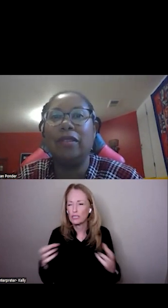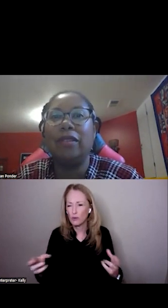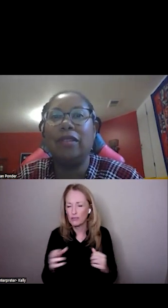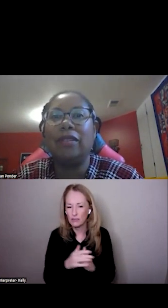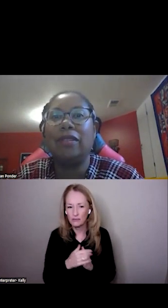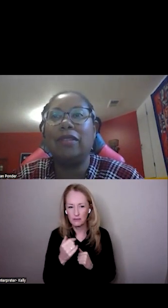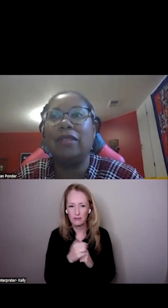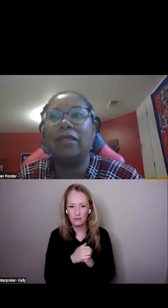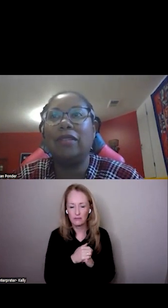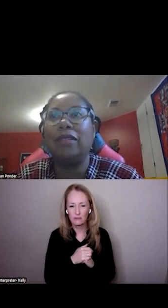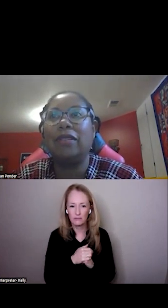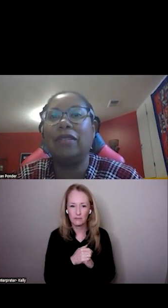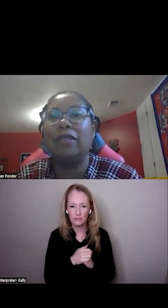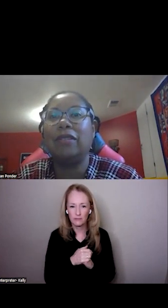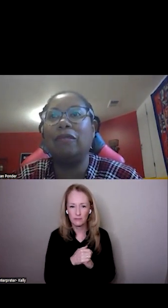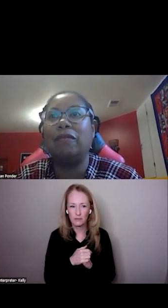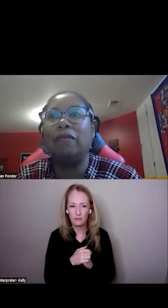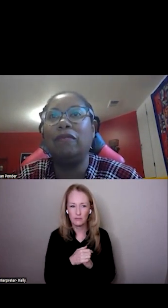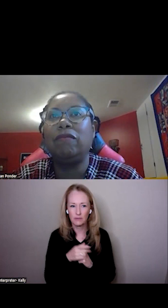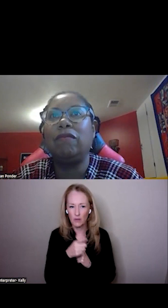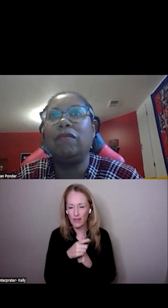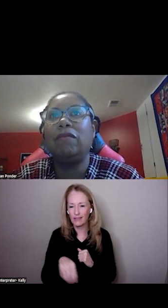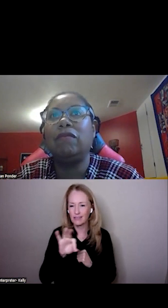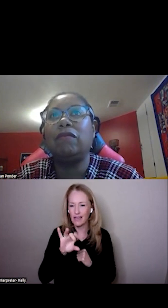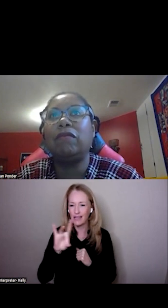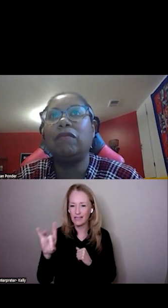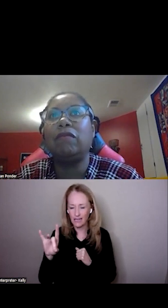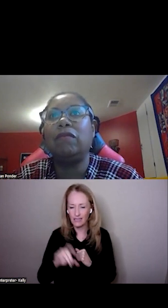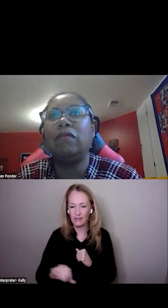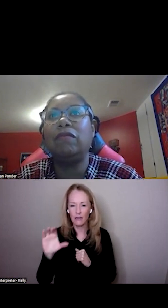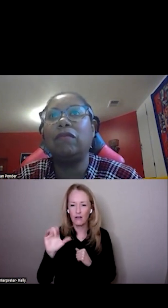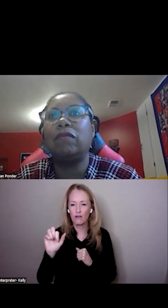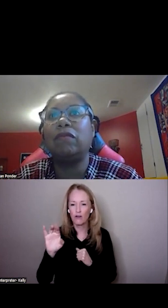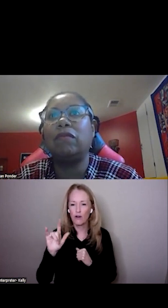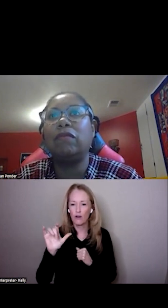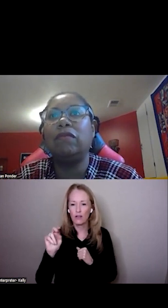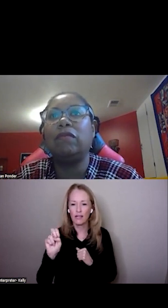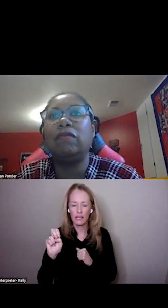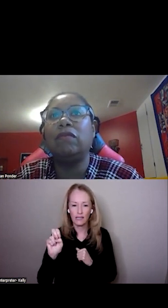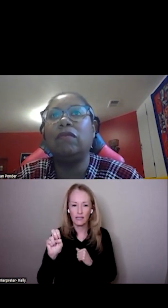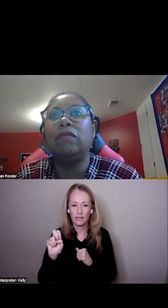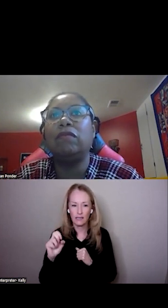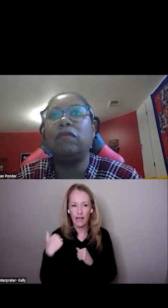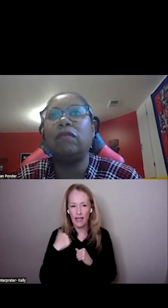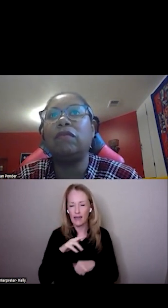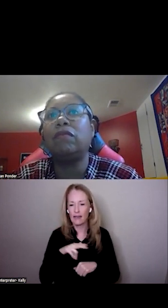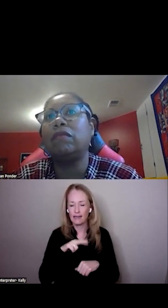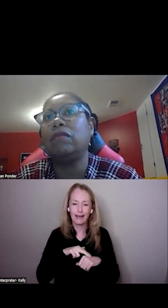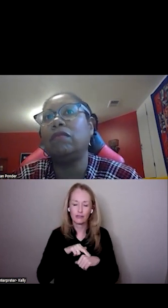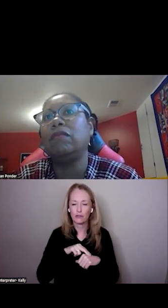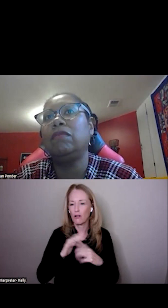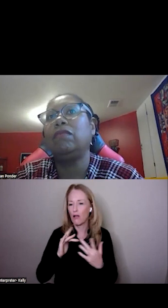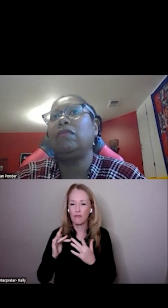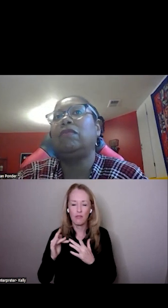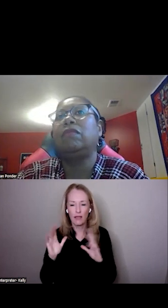through, that one is about our 988. Carlean held a national online conference